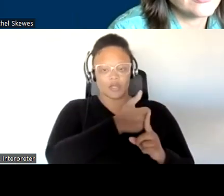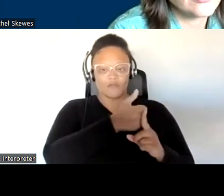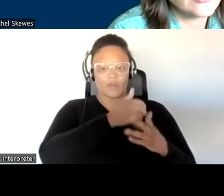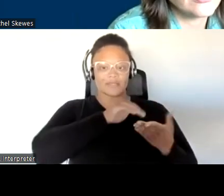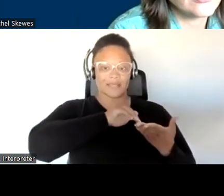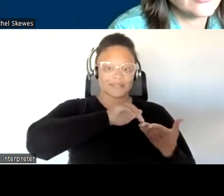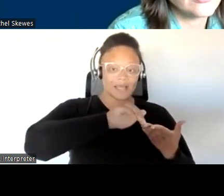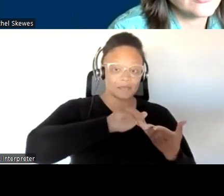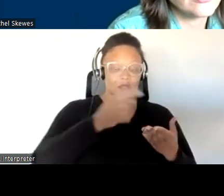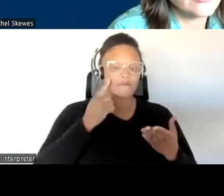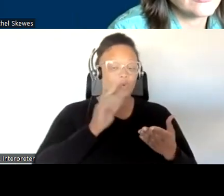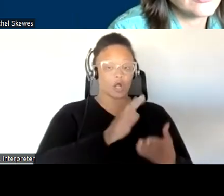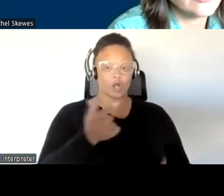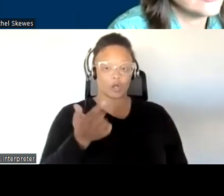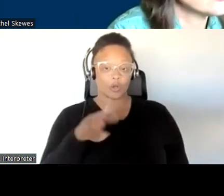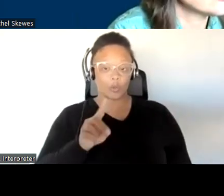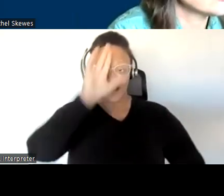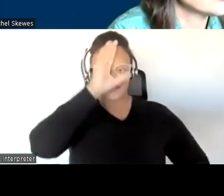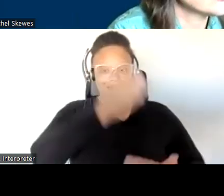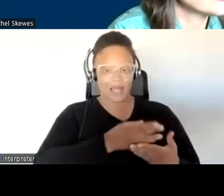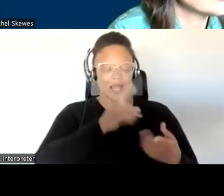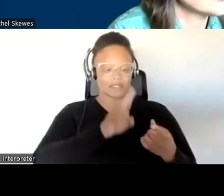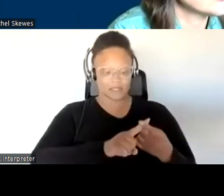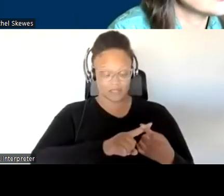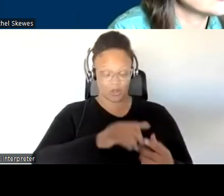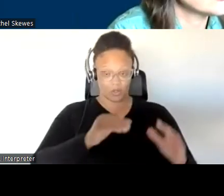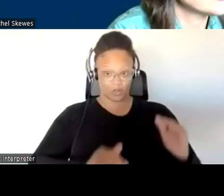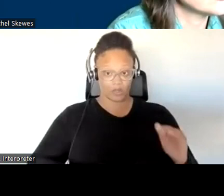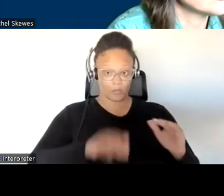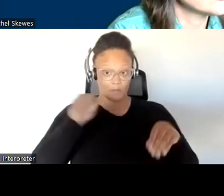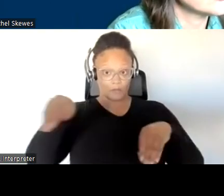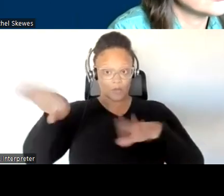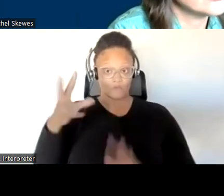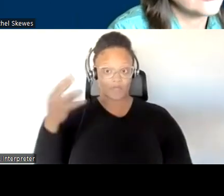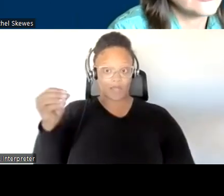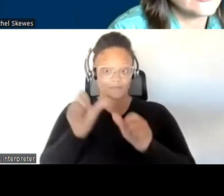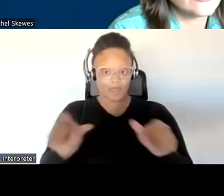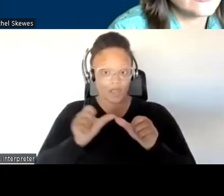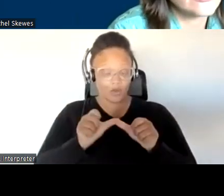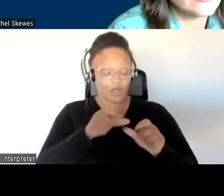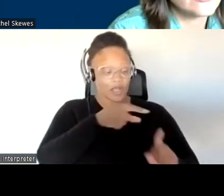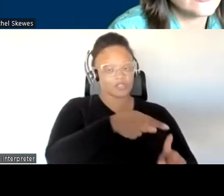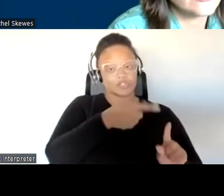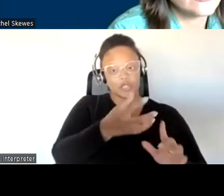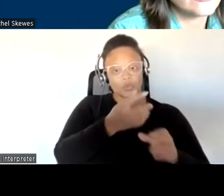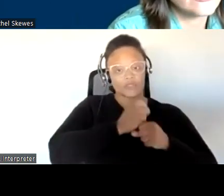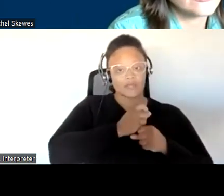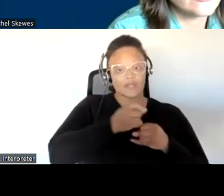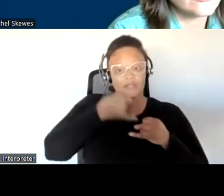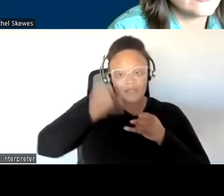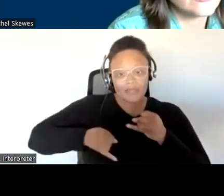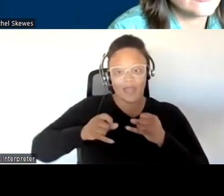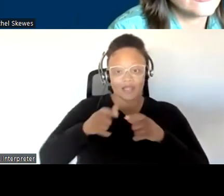he moved out of the area. And she received her last check on March